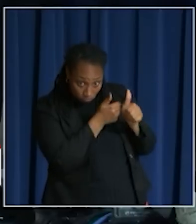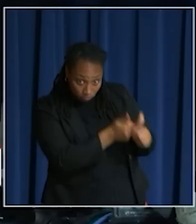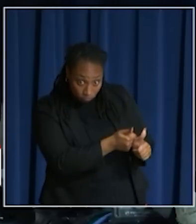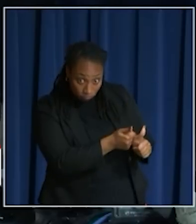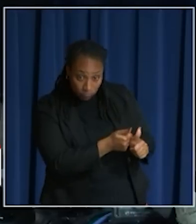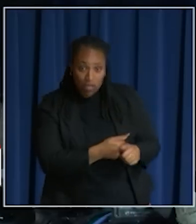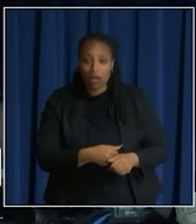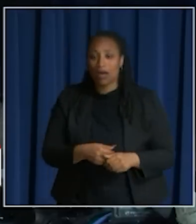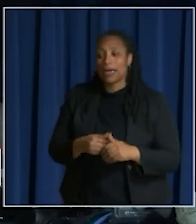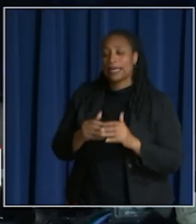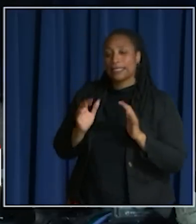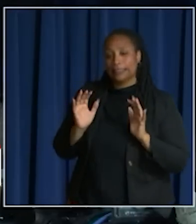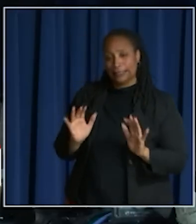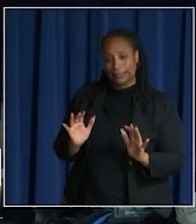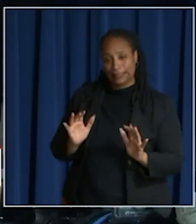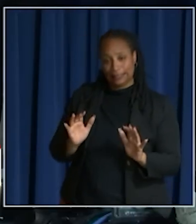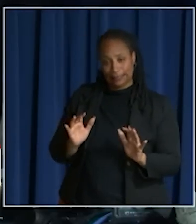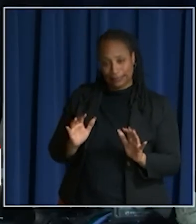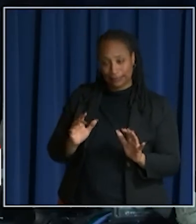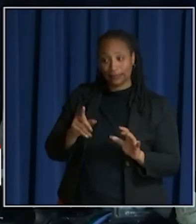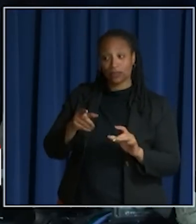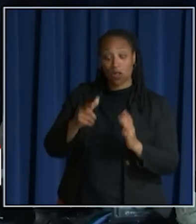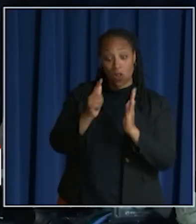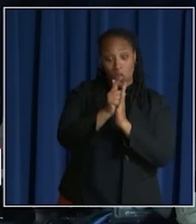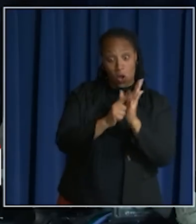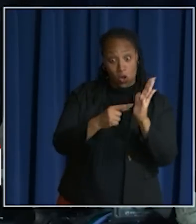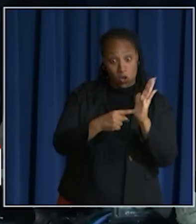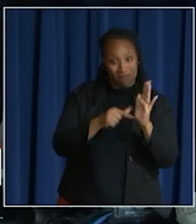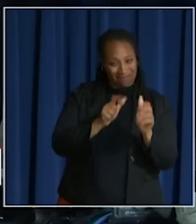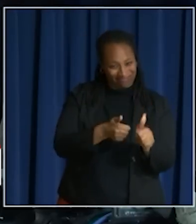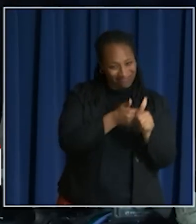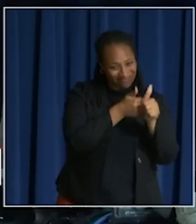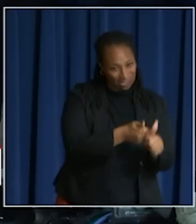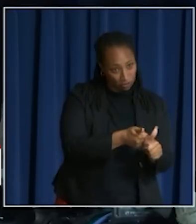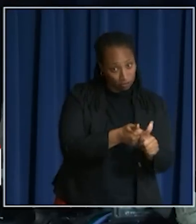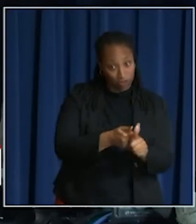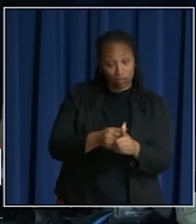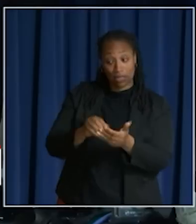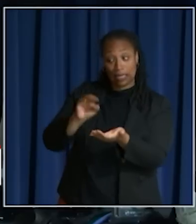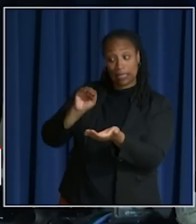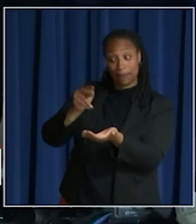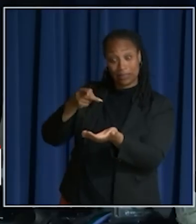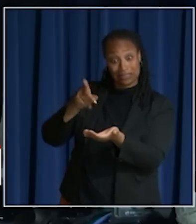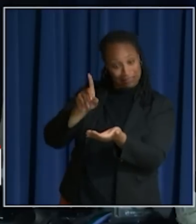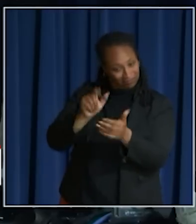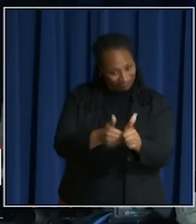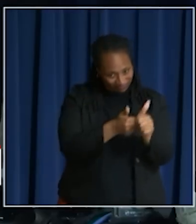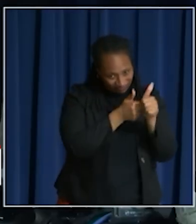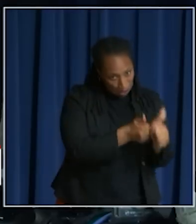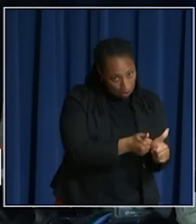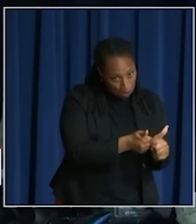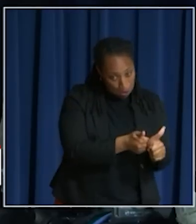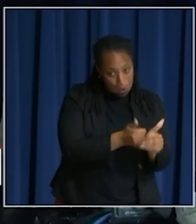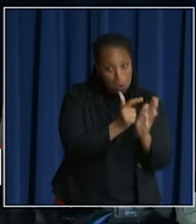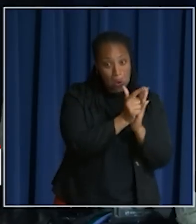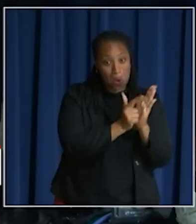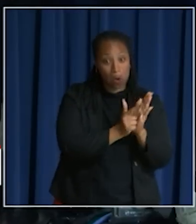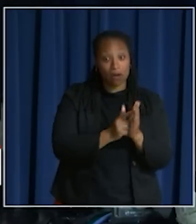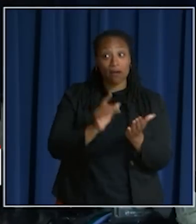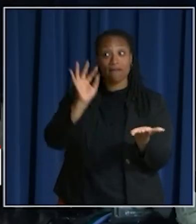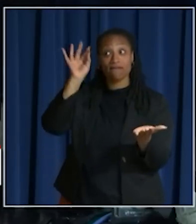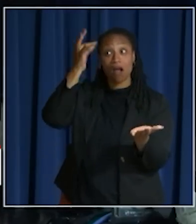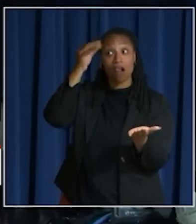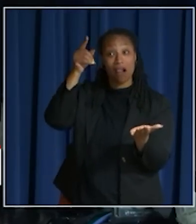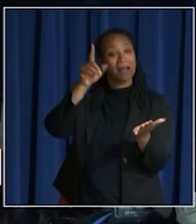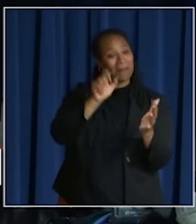the MPD follows the law as well as all of the federal officials who are here.